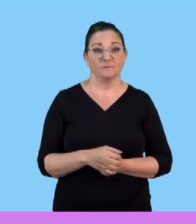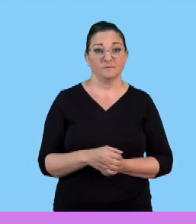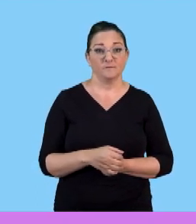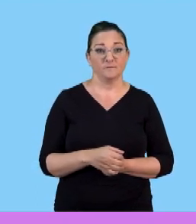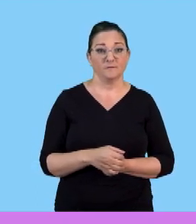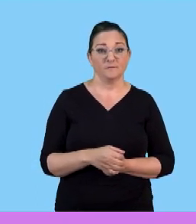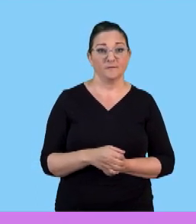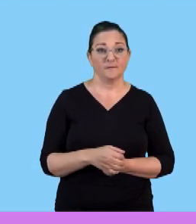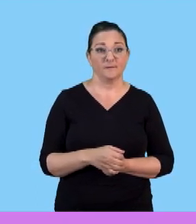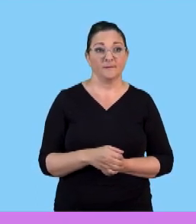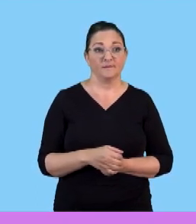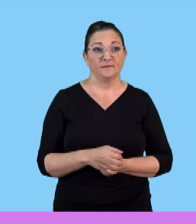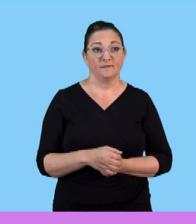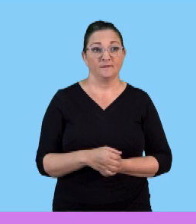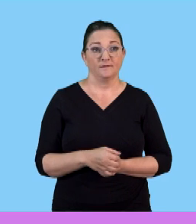6.5.